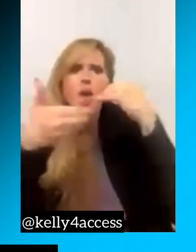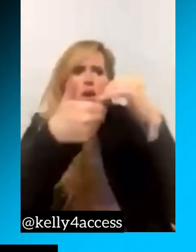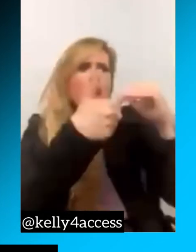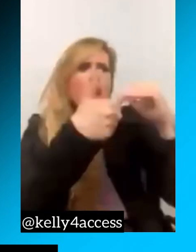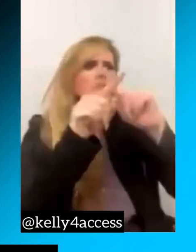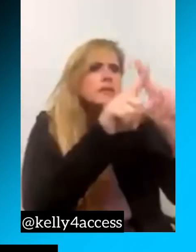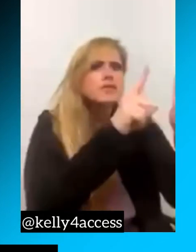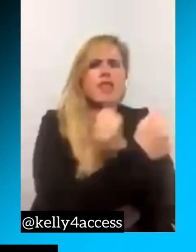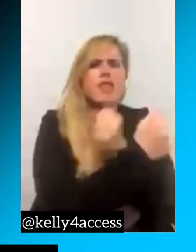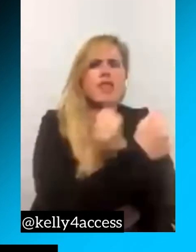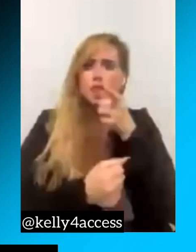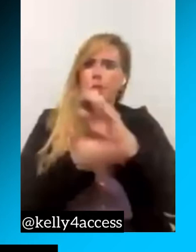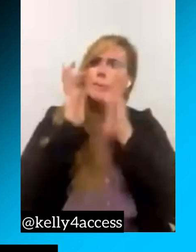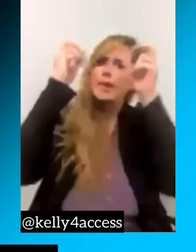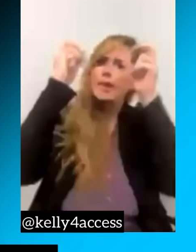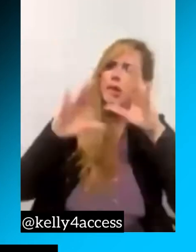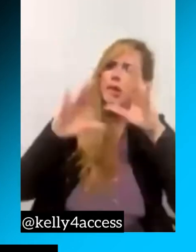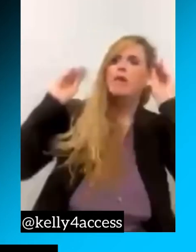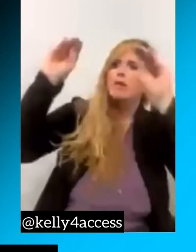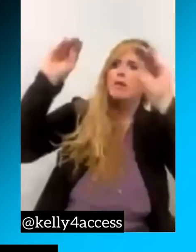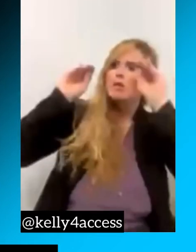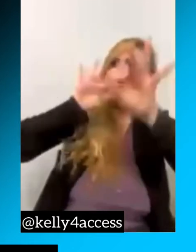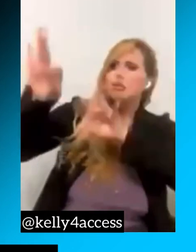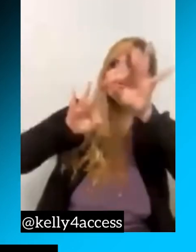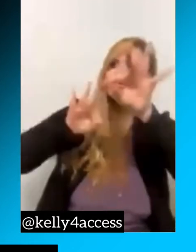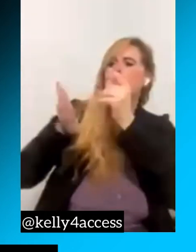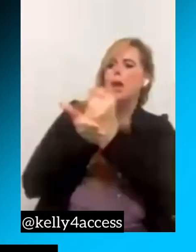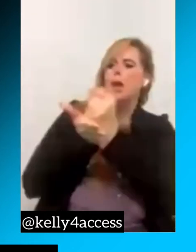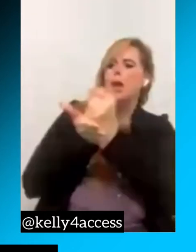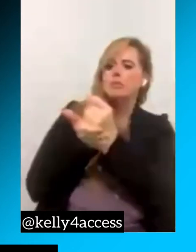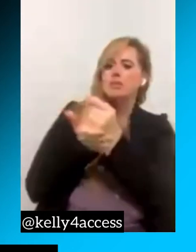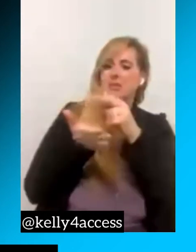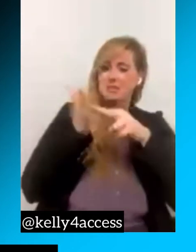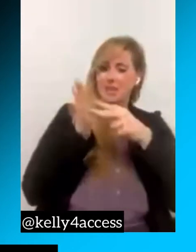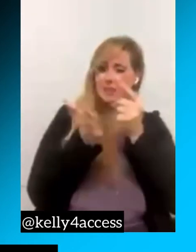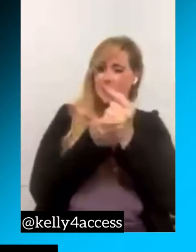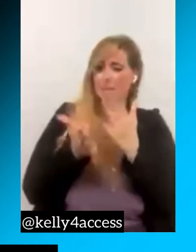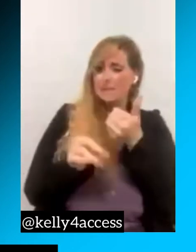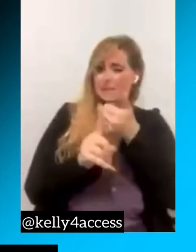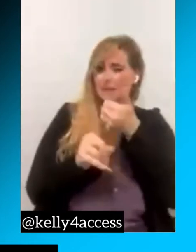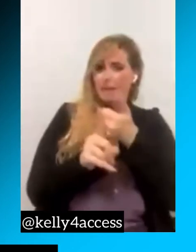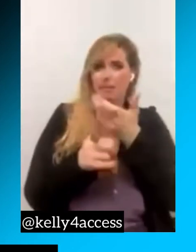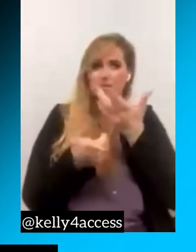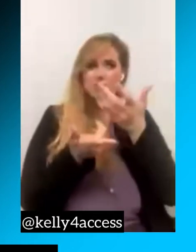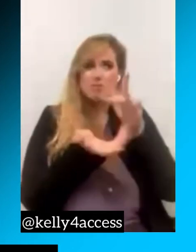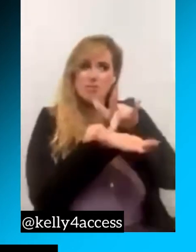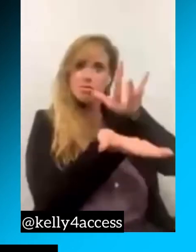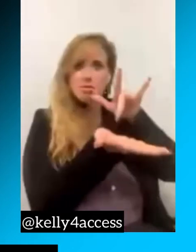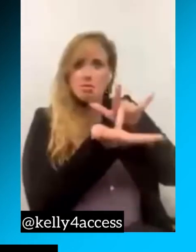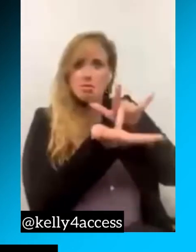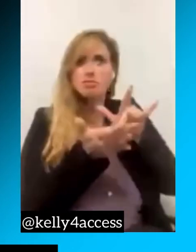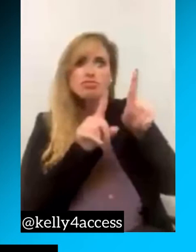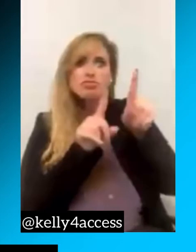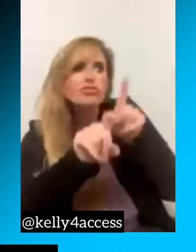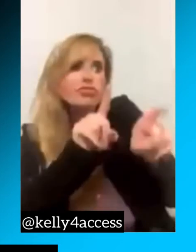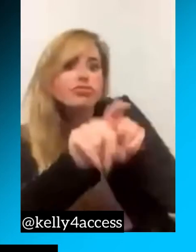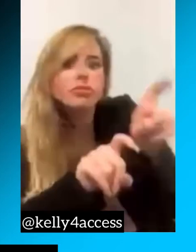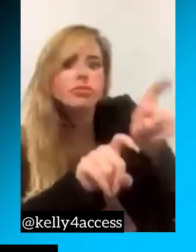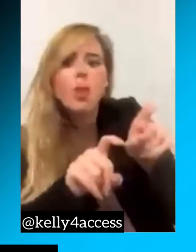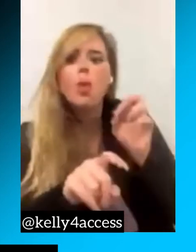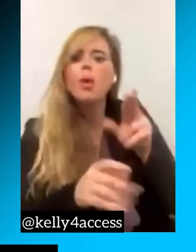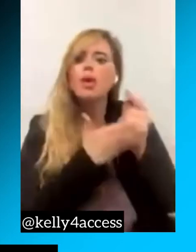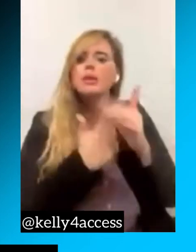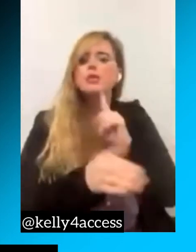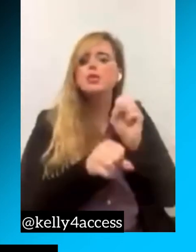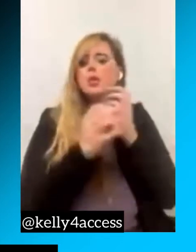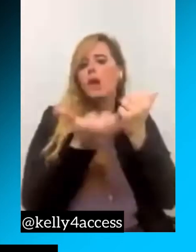them? Are they just using you for information and to learn from you? Or are they actually interested in helping? That's another thing that I